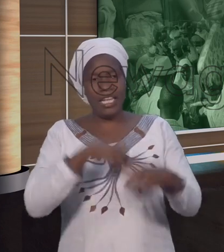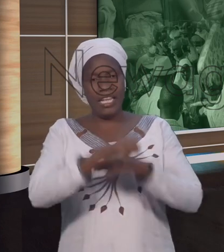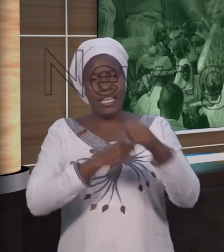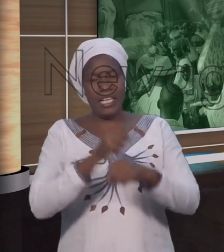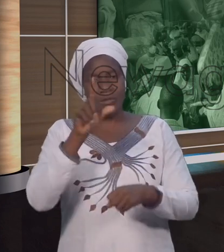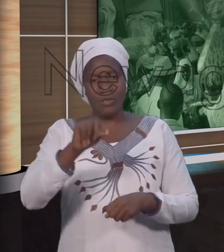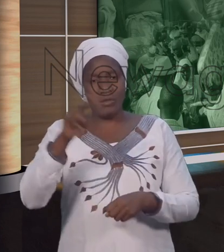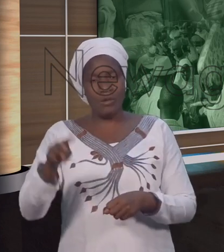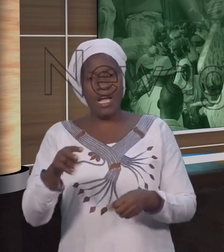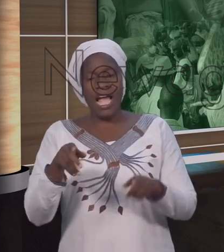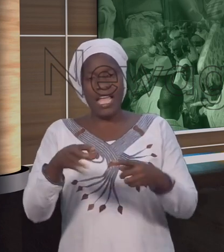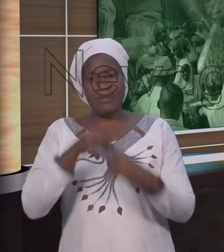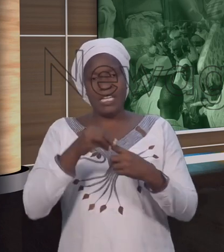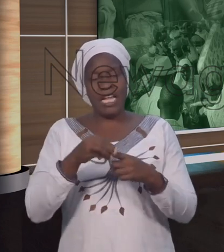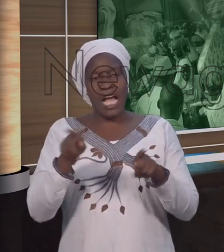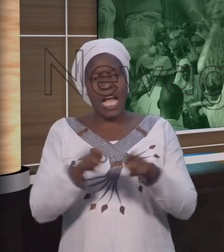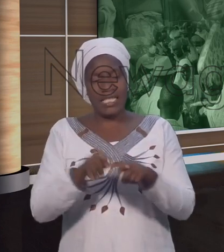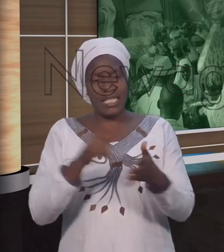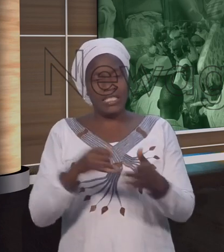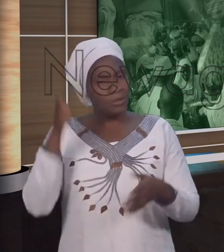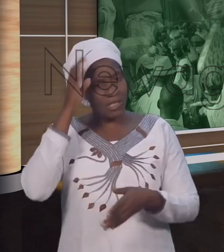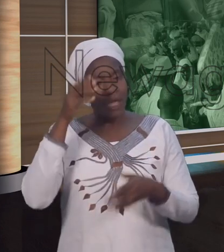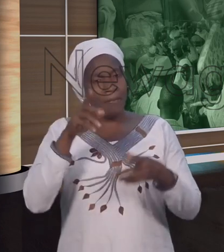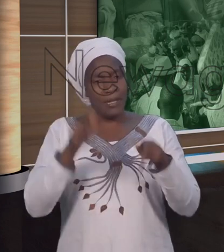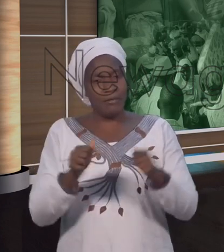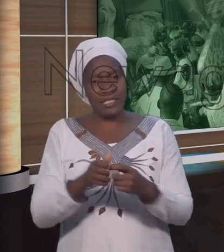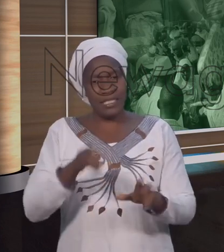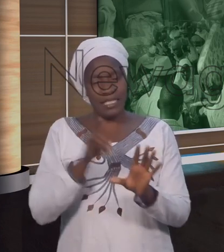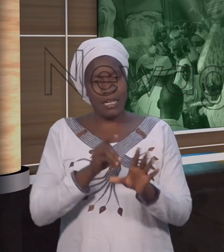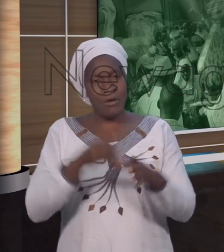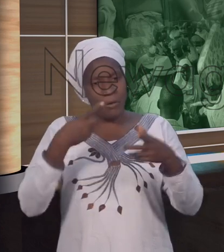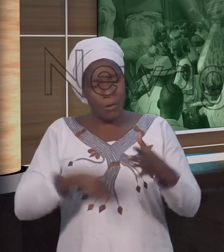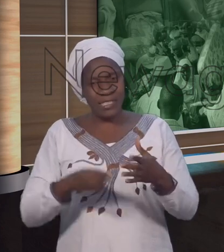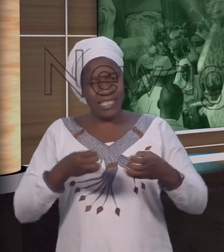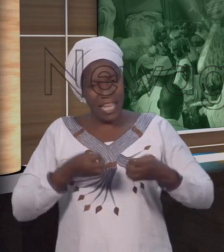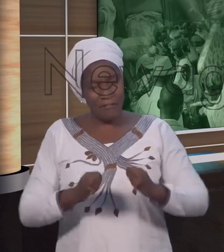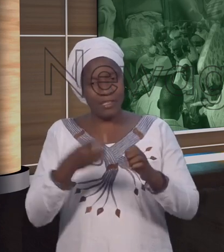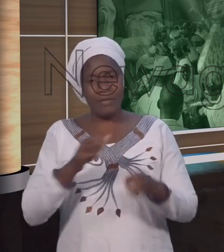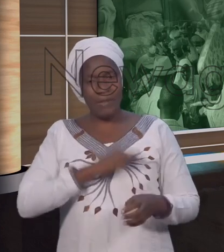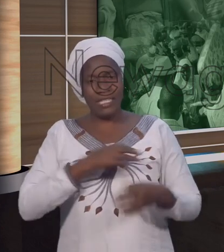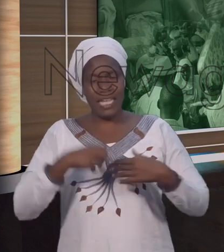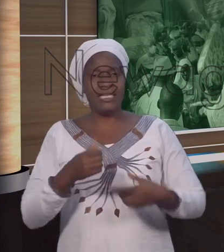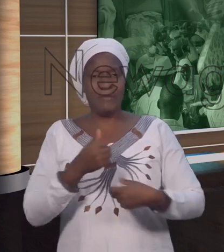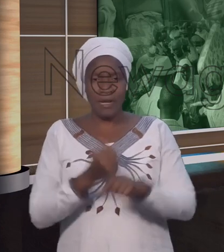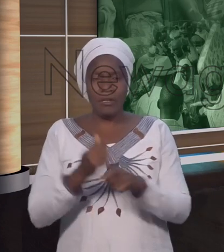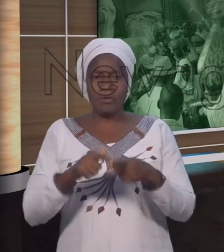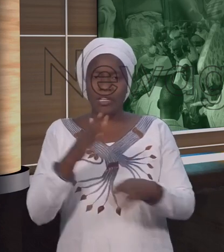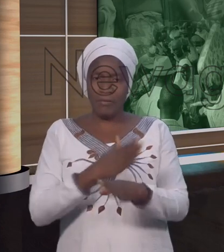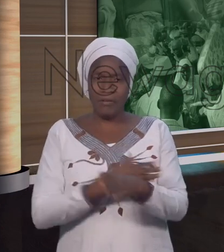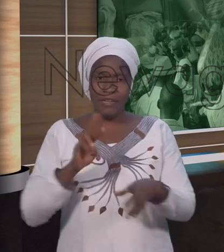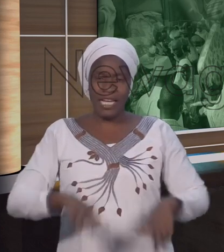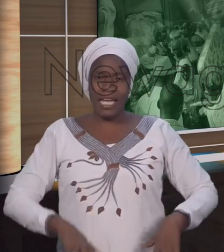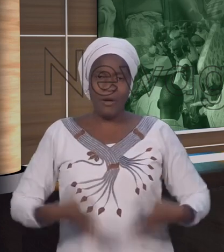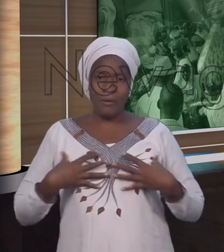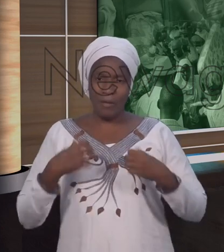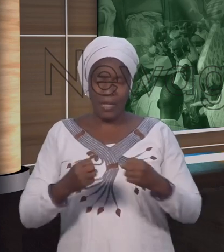2021, especially as it concerns persons living with disability. What efforts has the ministry made to improve on the well-being, and how